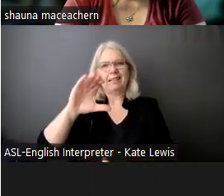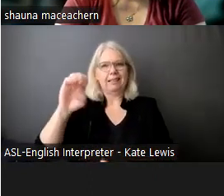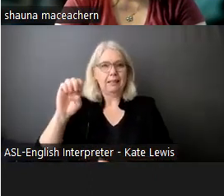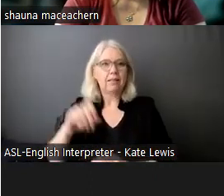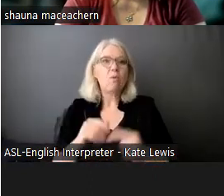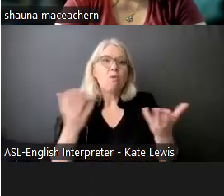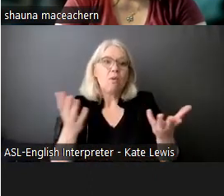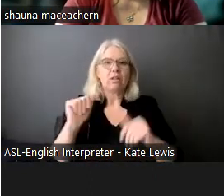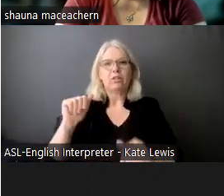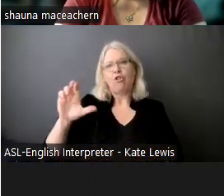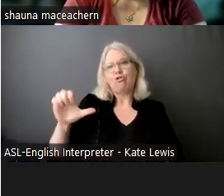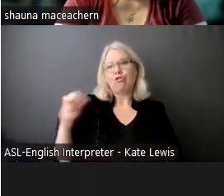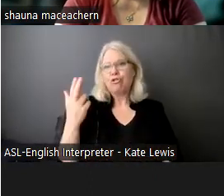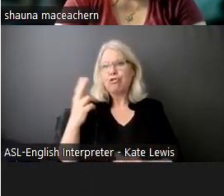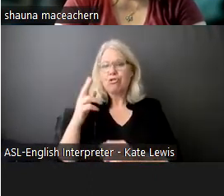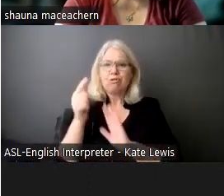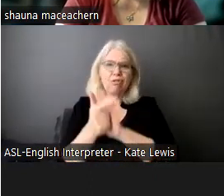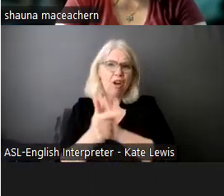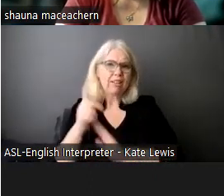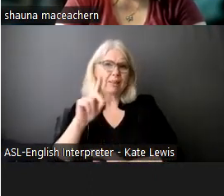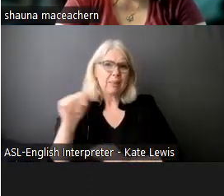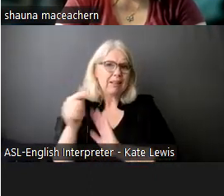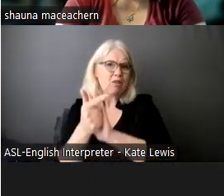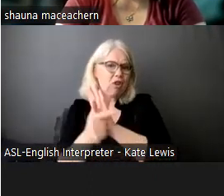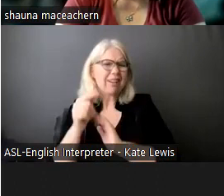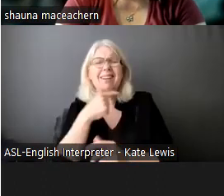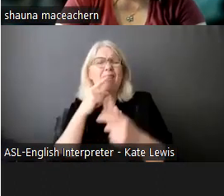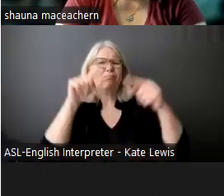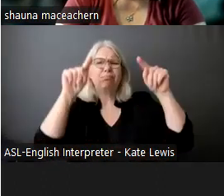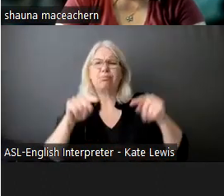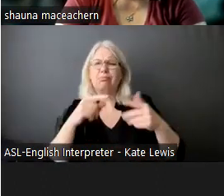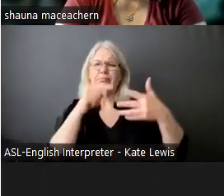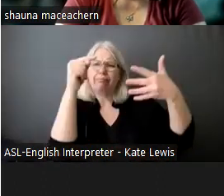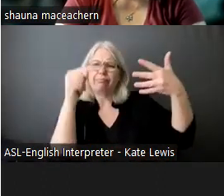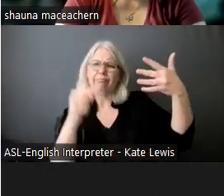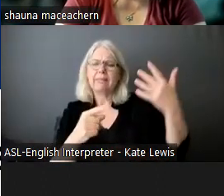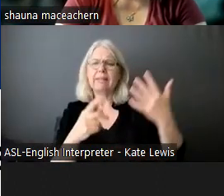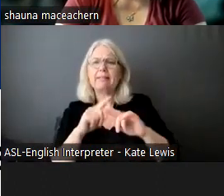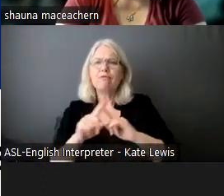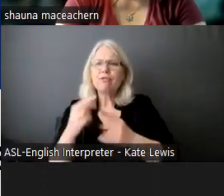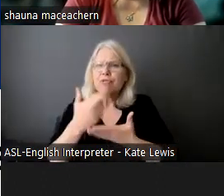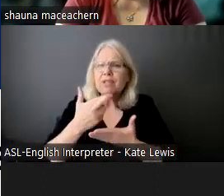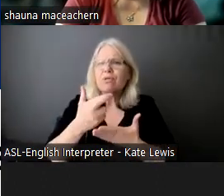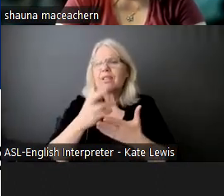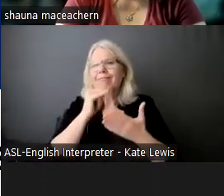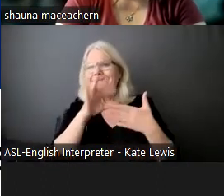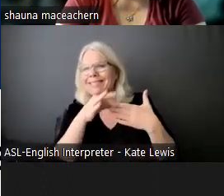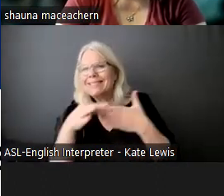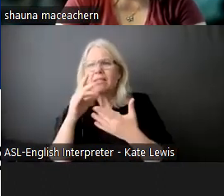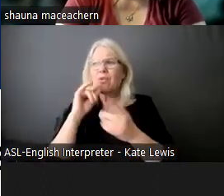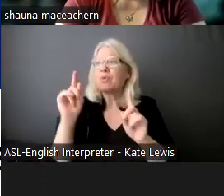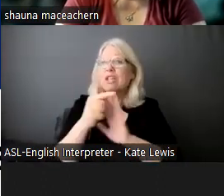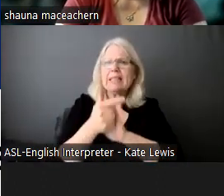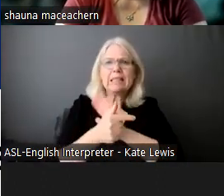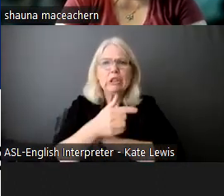calling 211 Ontario. They can help you with resources and community legal clinics. And some